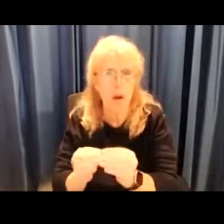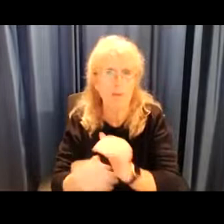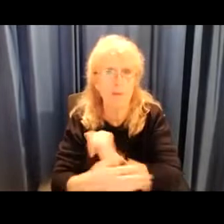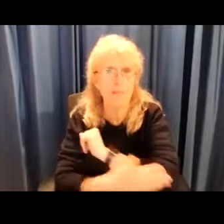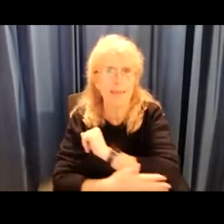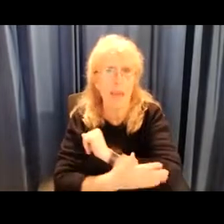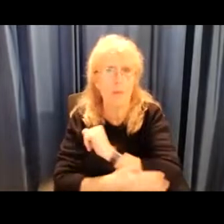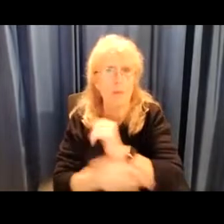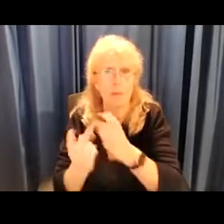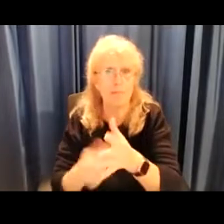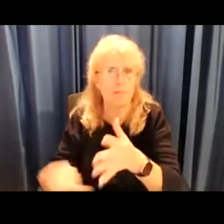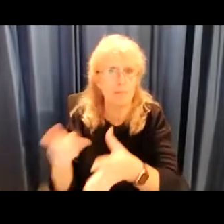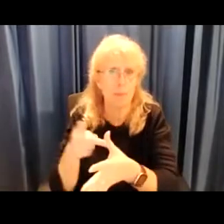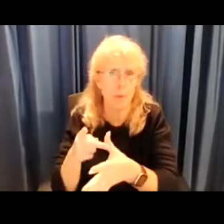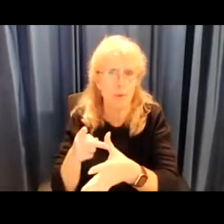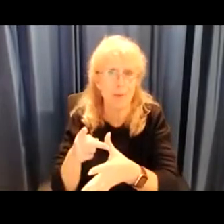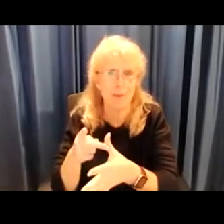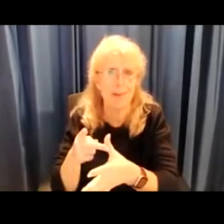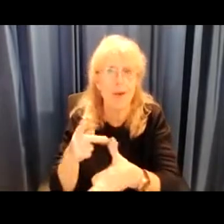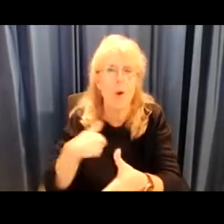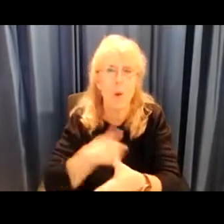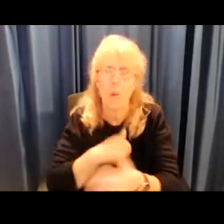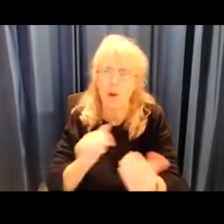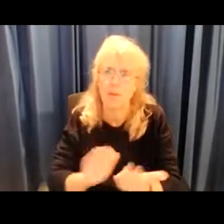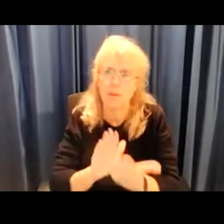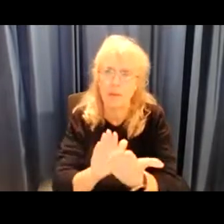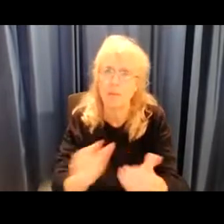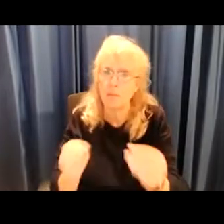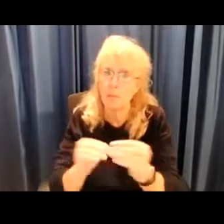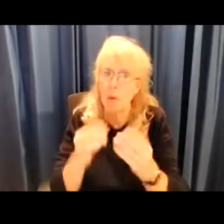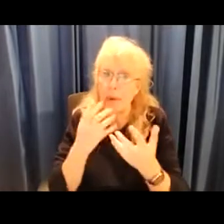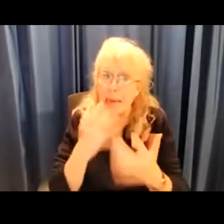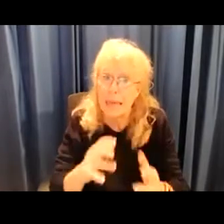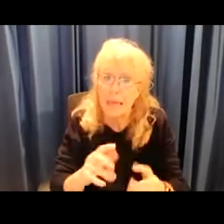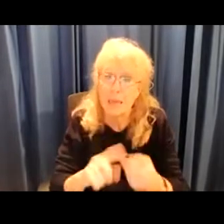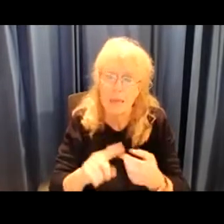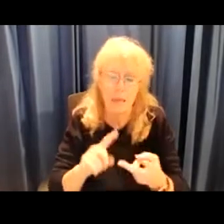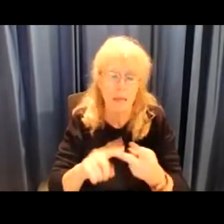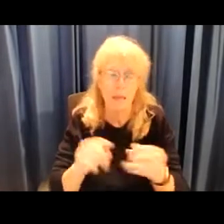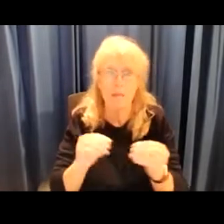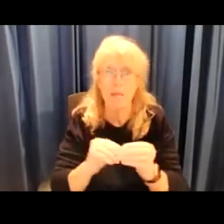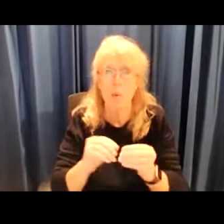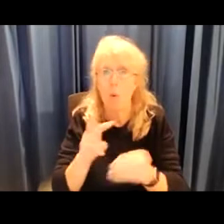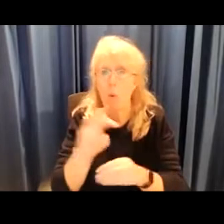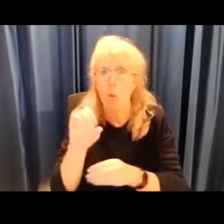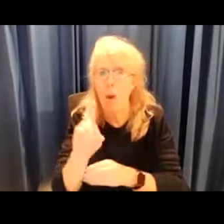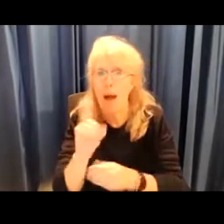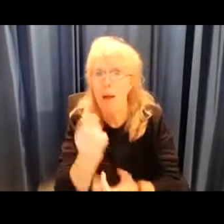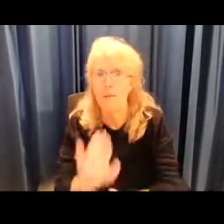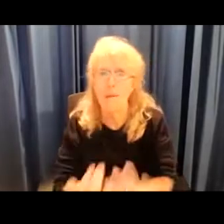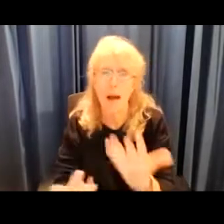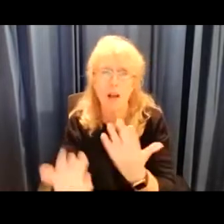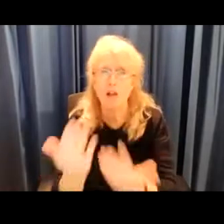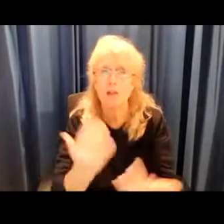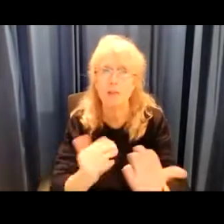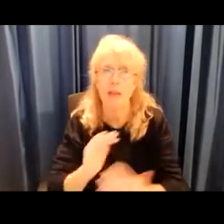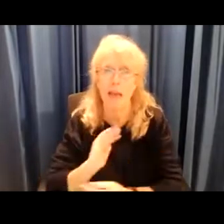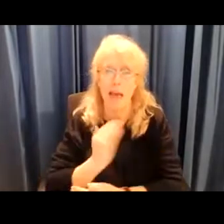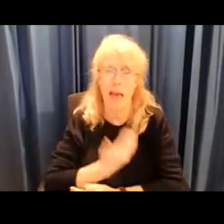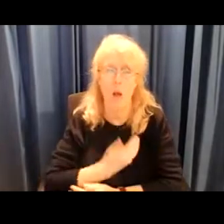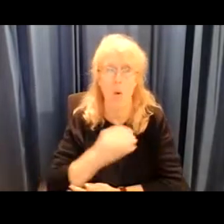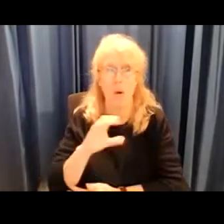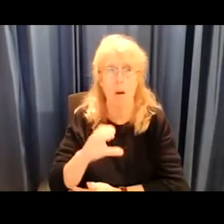we're facing more heat, more wildfires, loss of our crops, things like that.